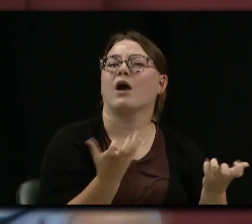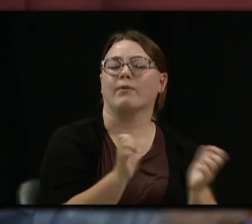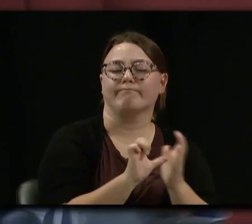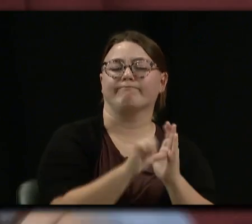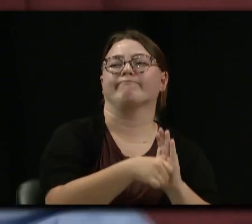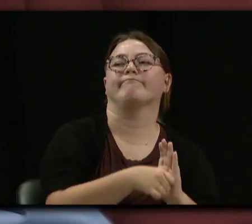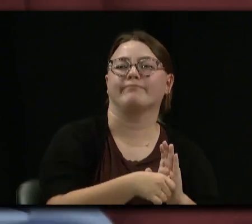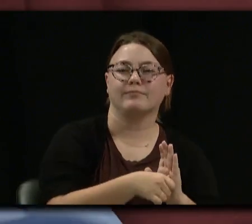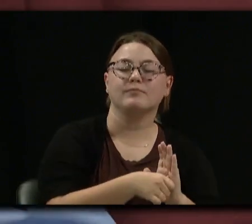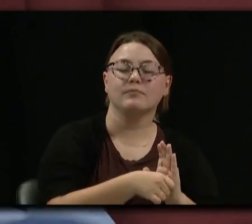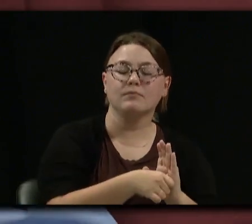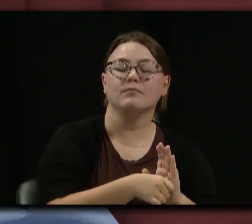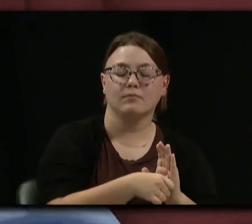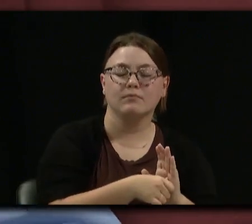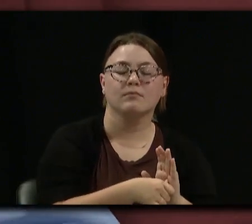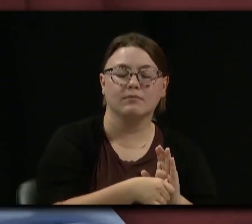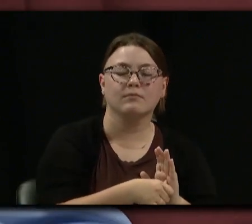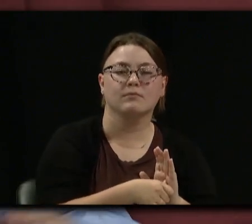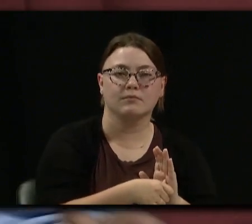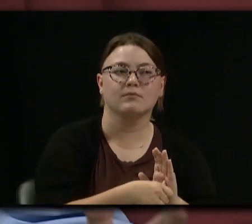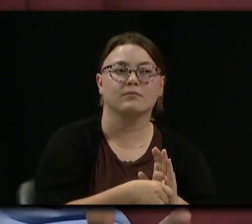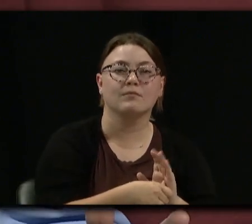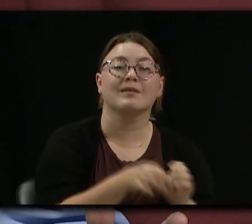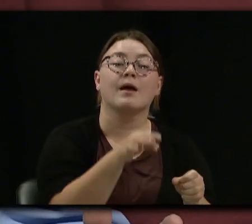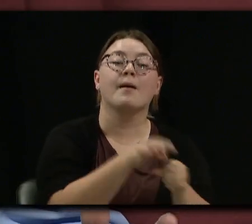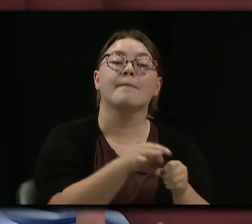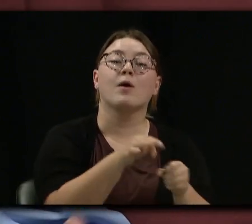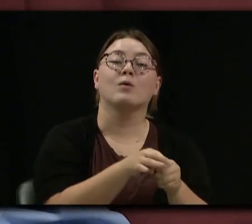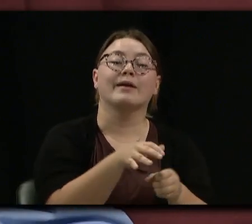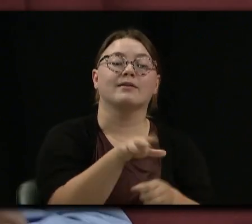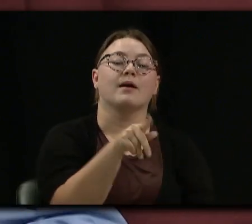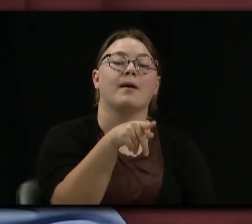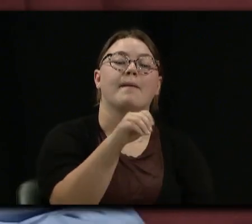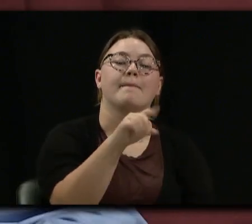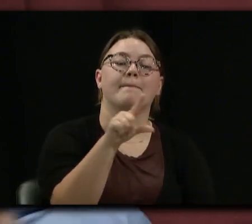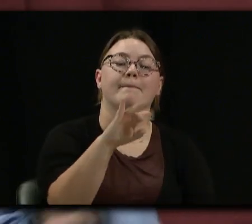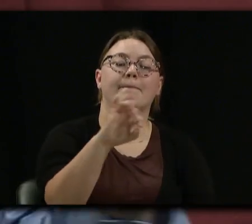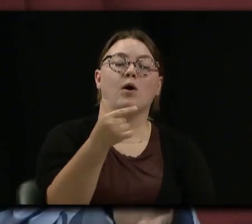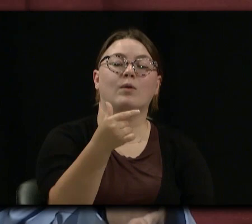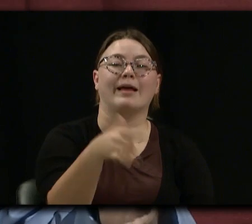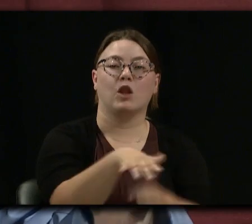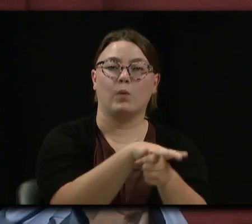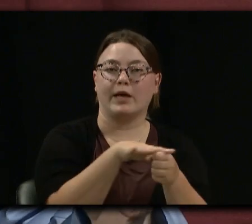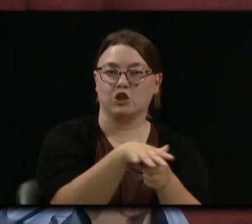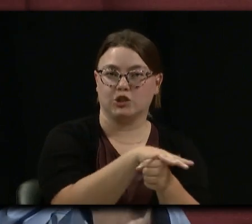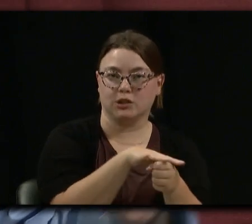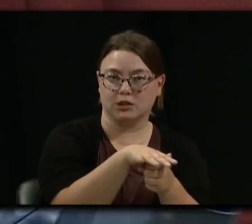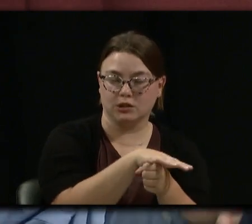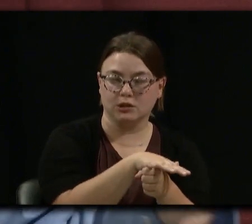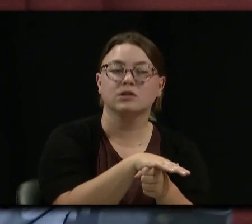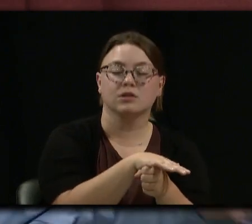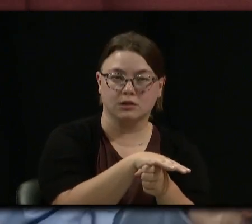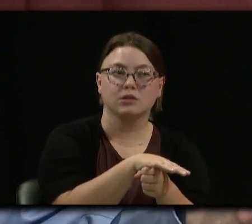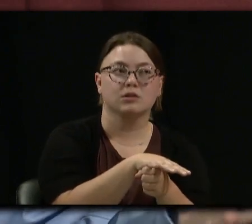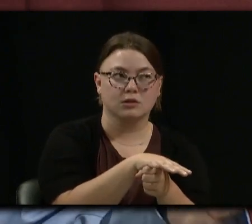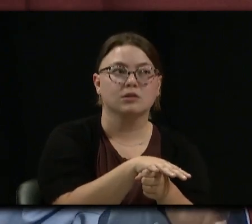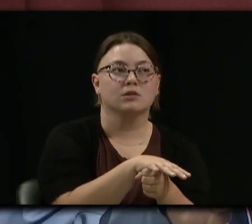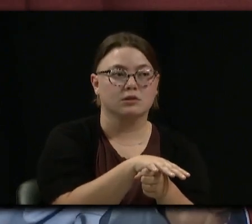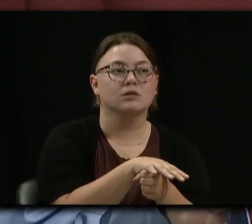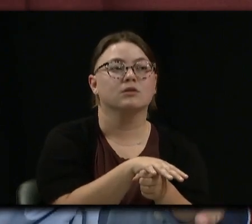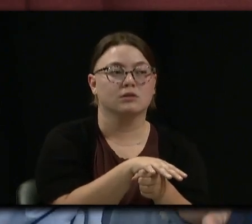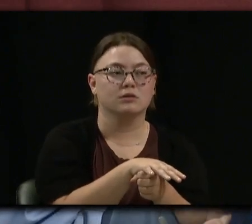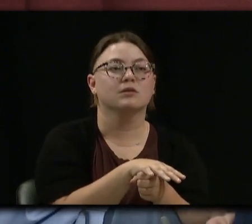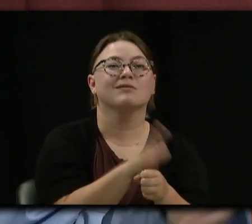talking, as you were wrapping up there, is polling locations. We have really gone back to I know some people had some changing in the